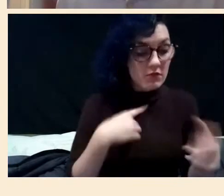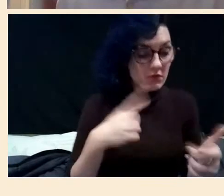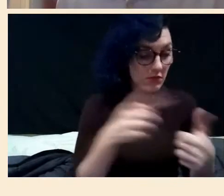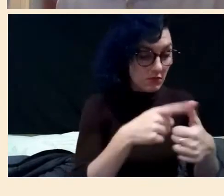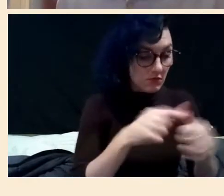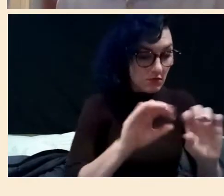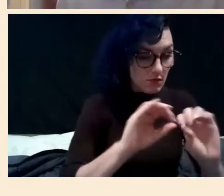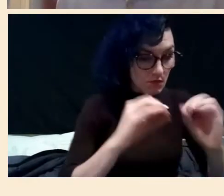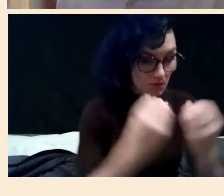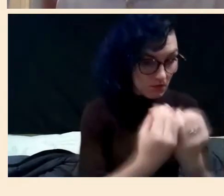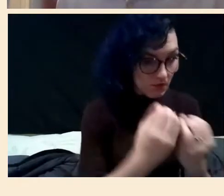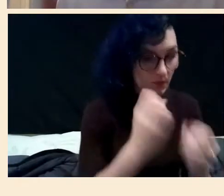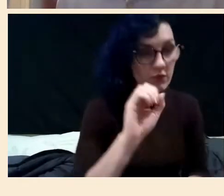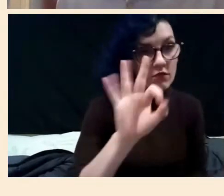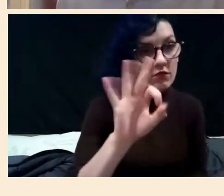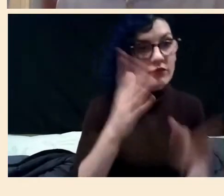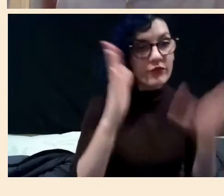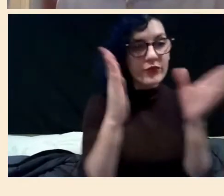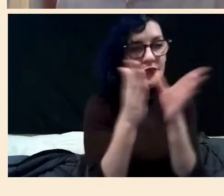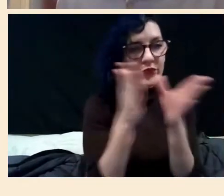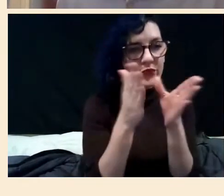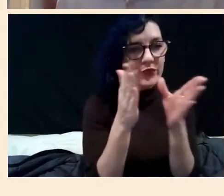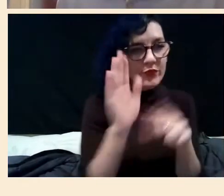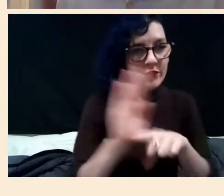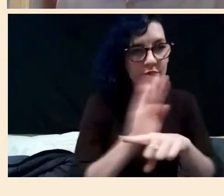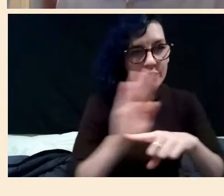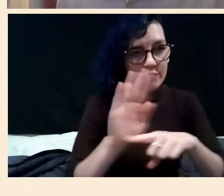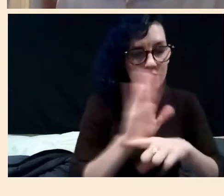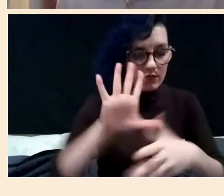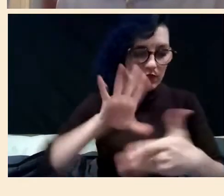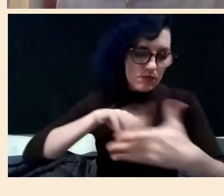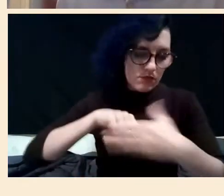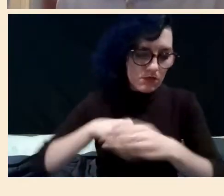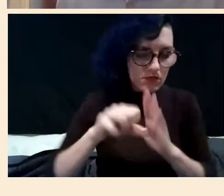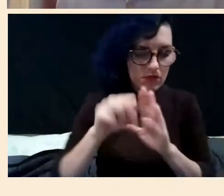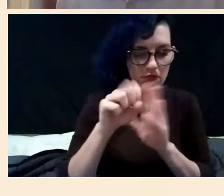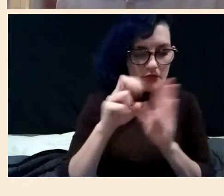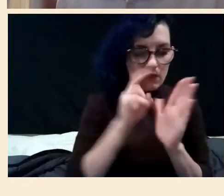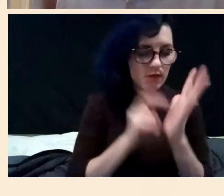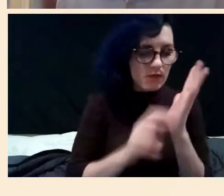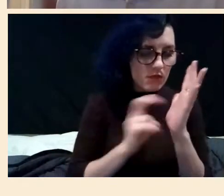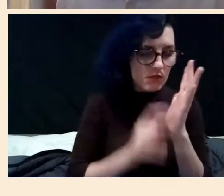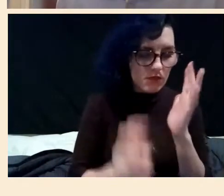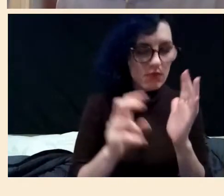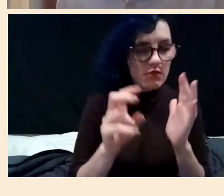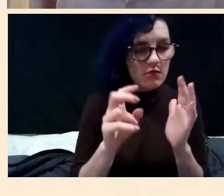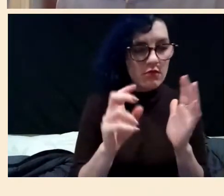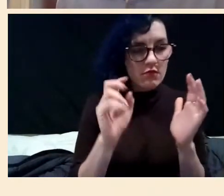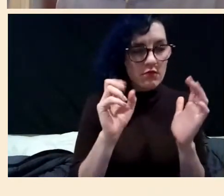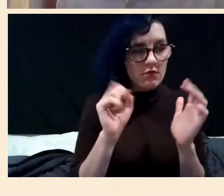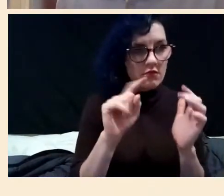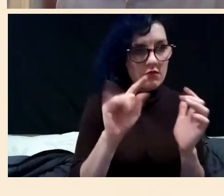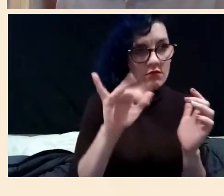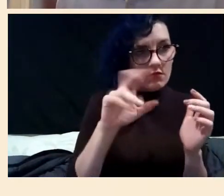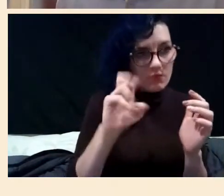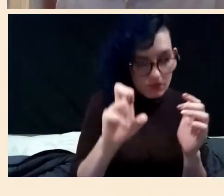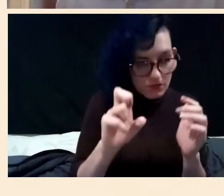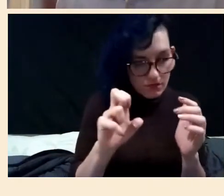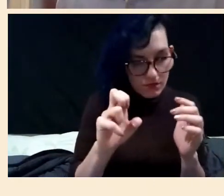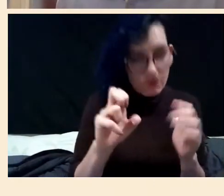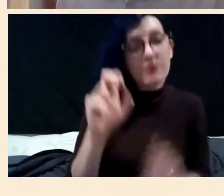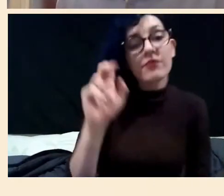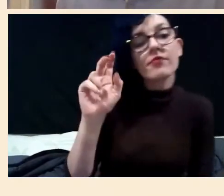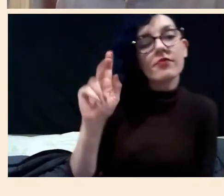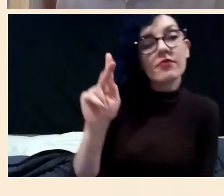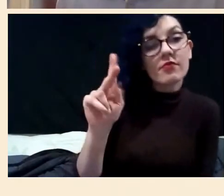I ever walked into the Secretary of State's office was to meet with then Secretary of State Kate Brown, and other voting rights